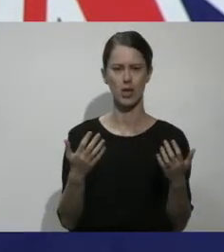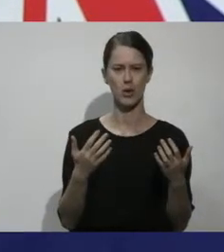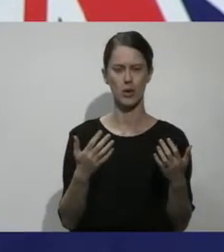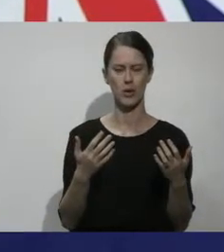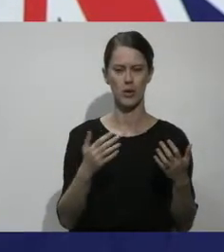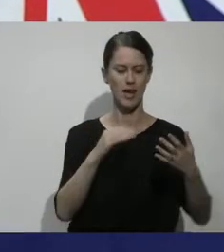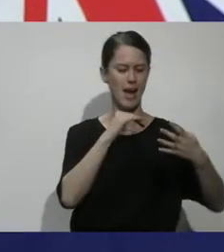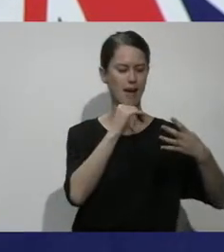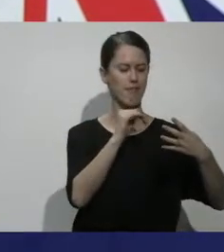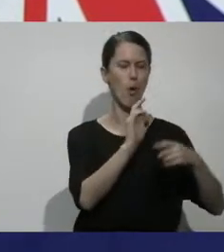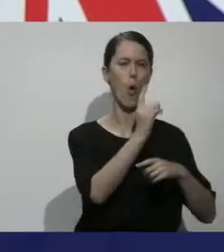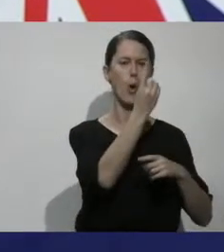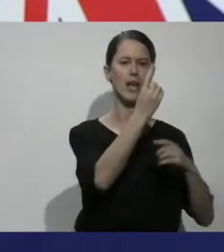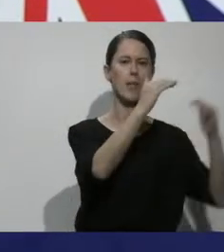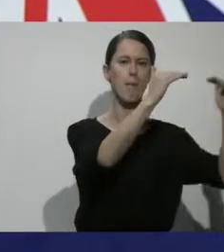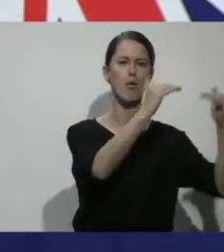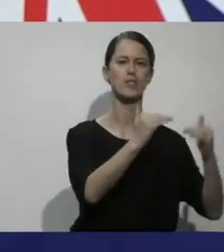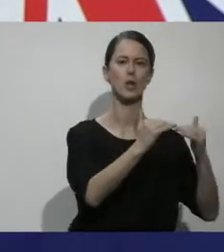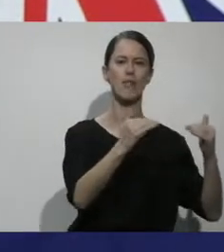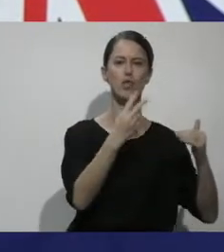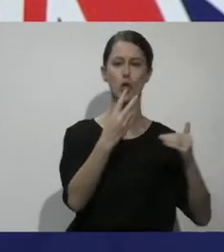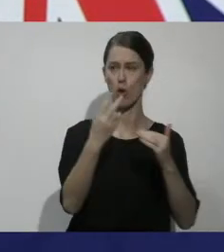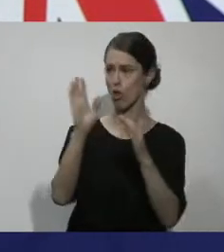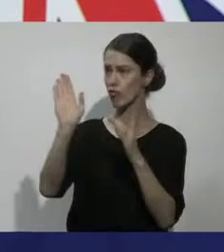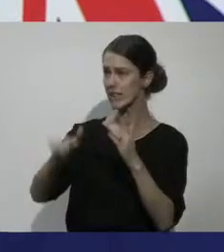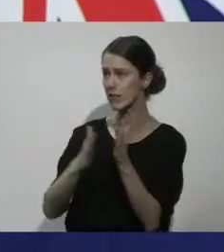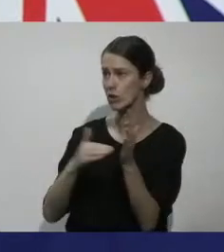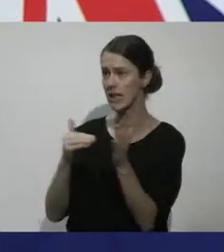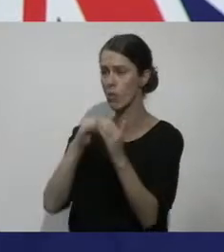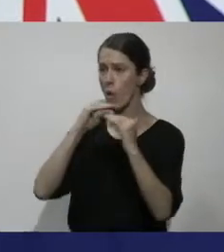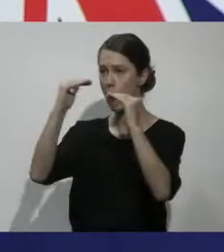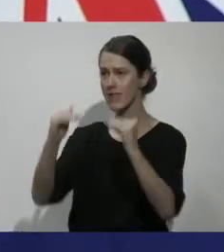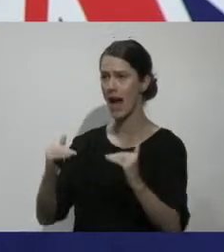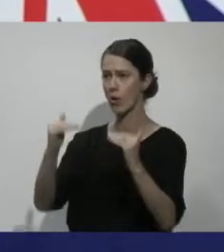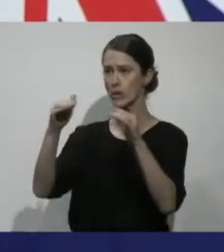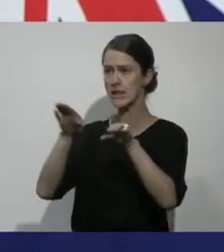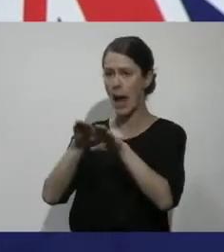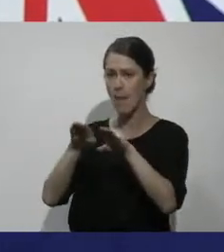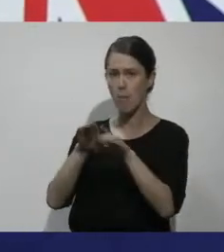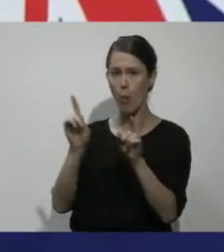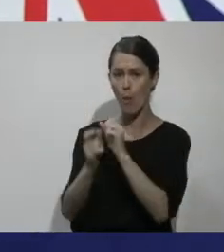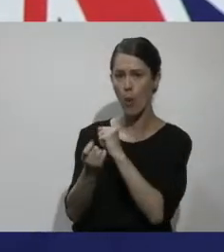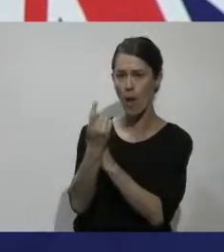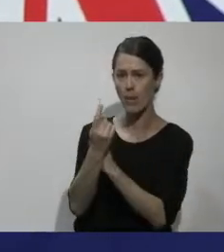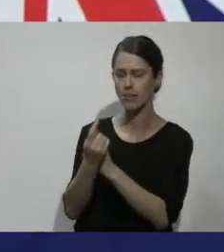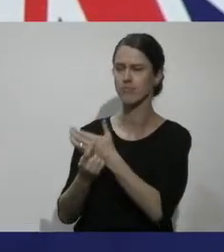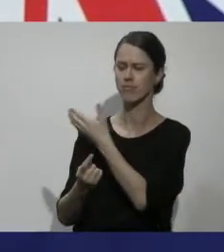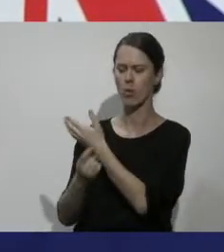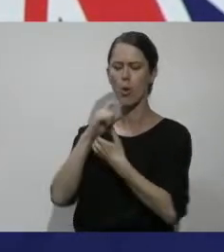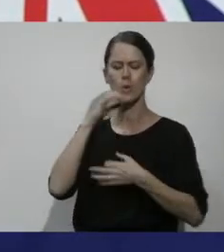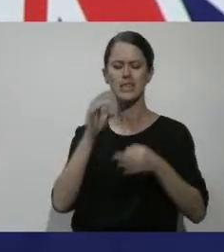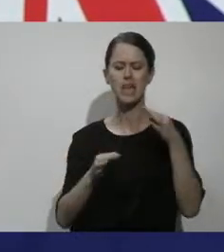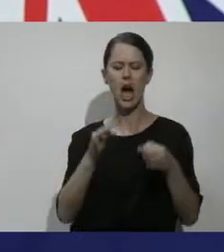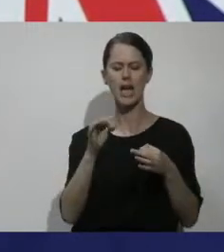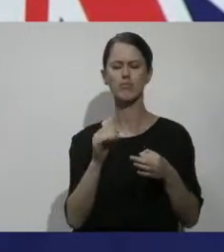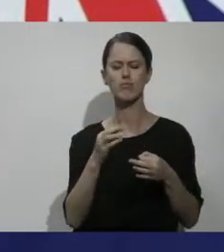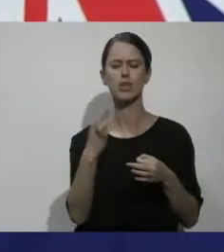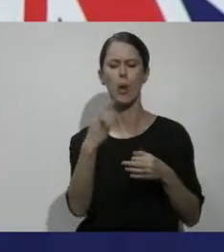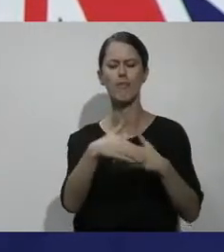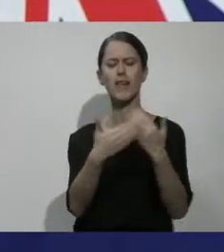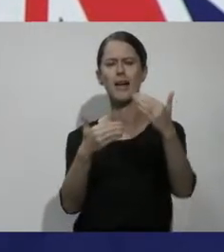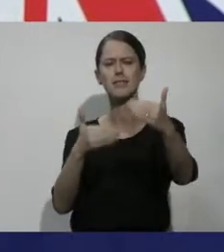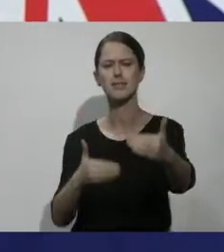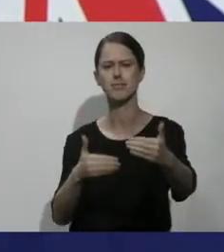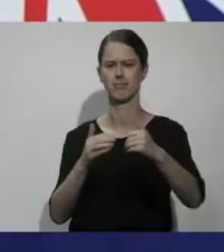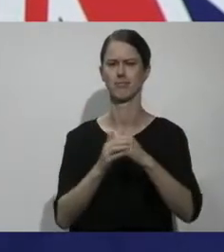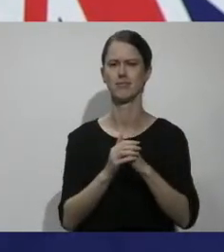to level 2? Does the rest of the country stay at level 2? We'll make an assessment at that time. So every time we reassess Auckland settings, we'll make an assessment